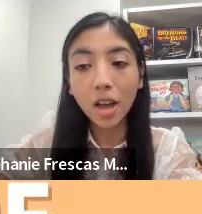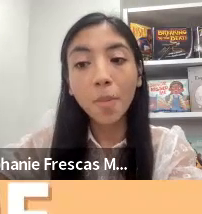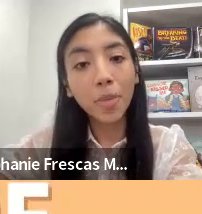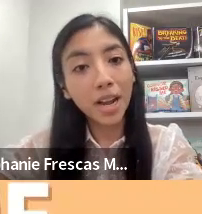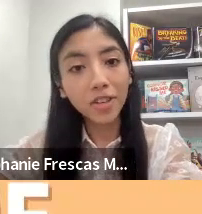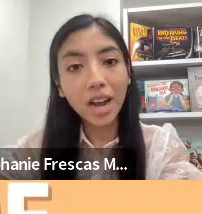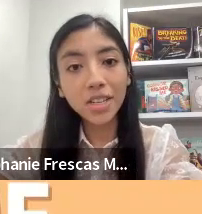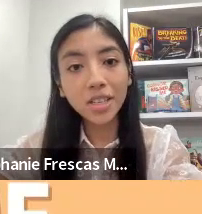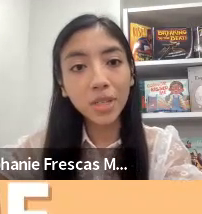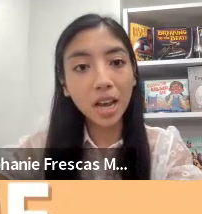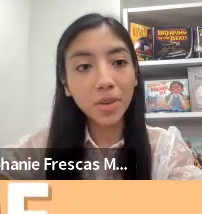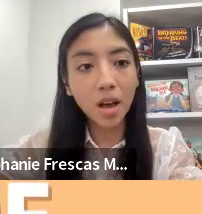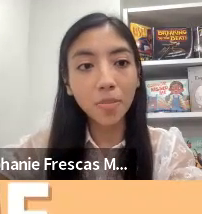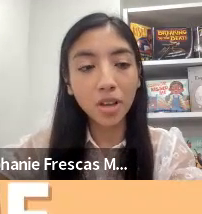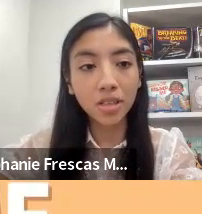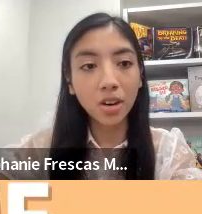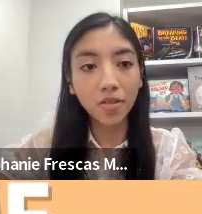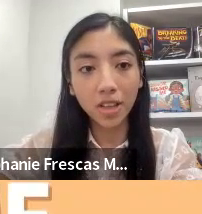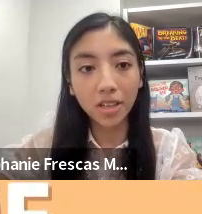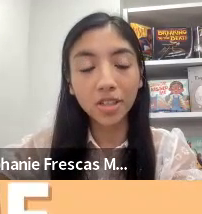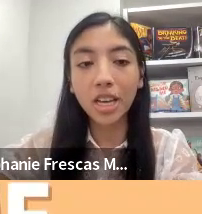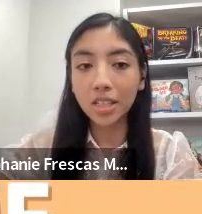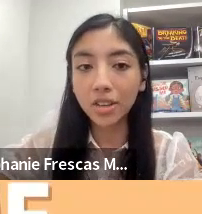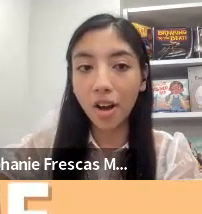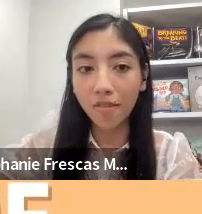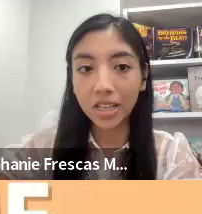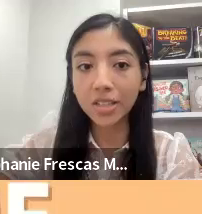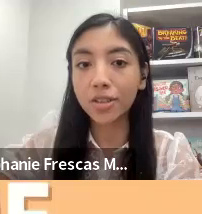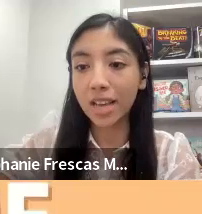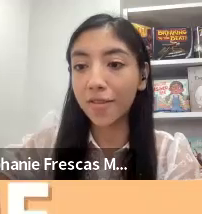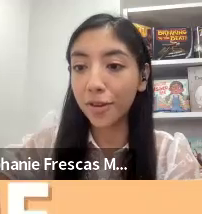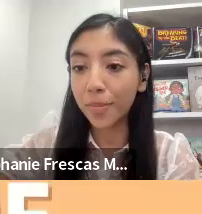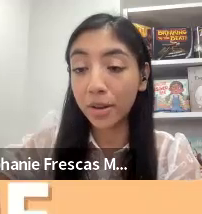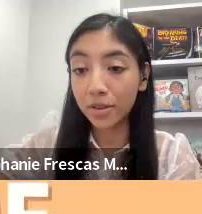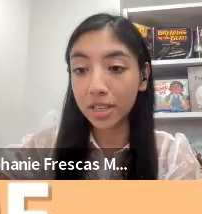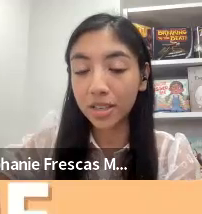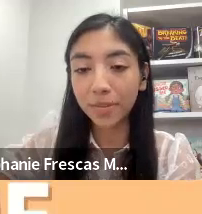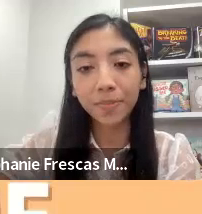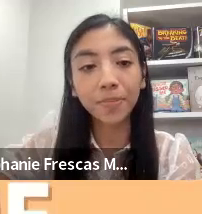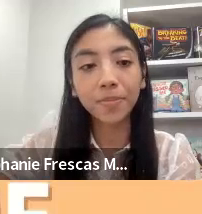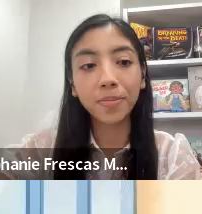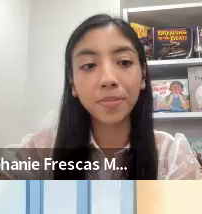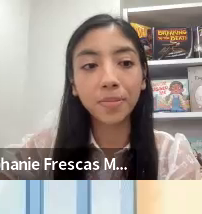Connor, but after having some time and help processing her feelings, she gains the confidence to set firm boundaries.